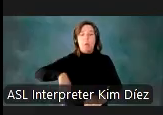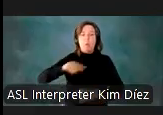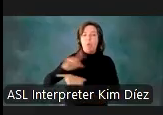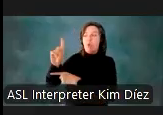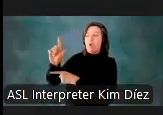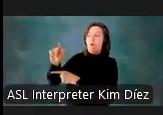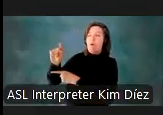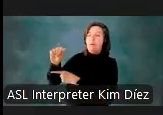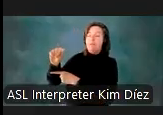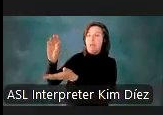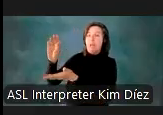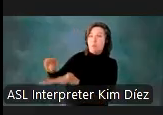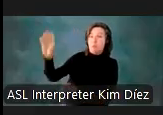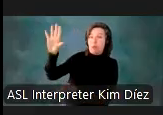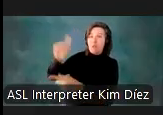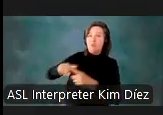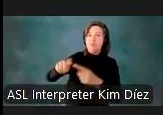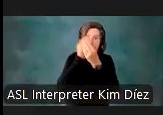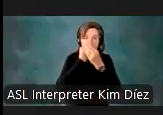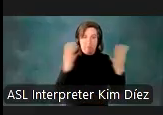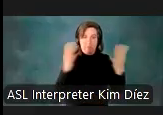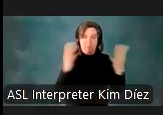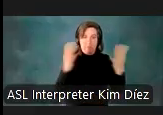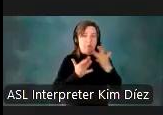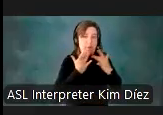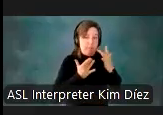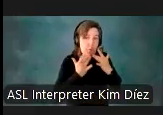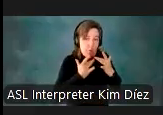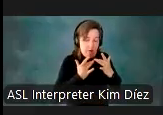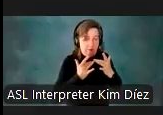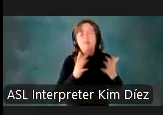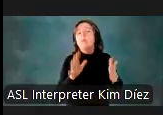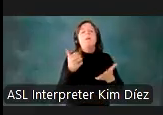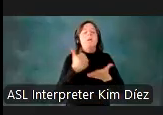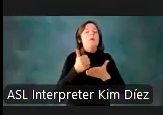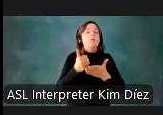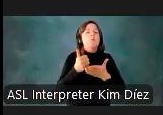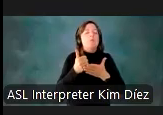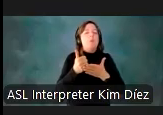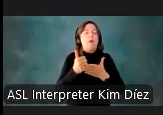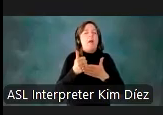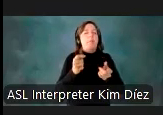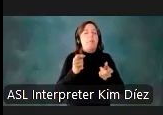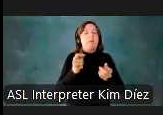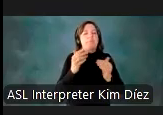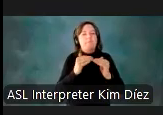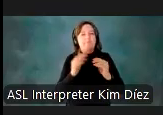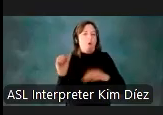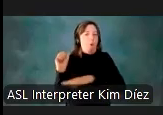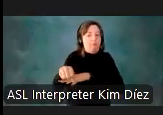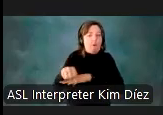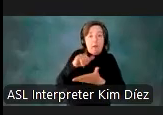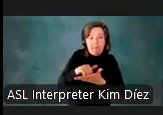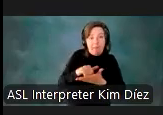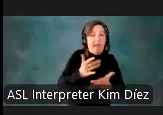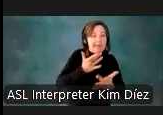stem that, or to try to move beyond that, we developed a relationship with Cornell University, and